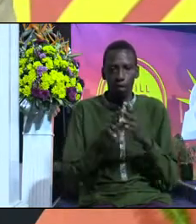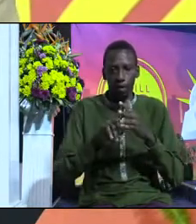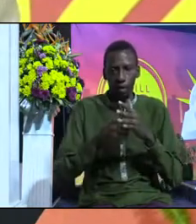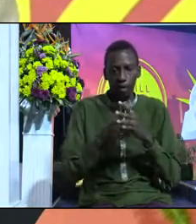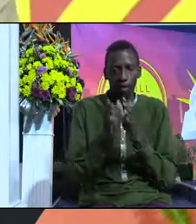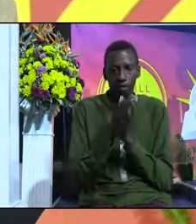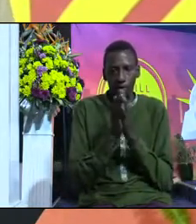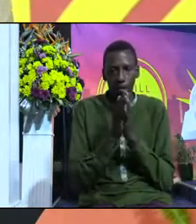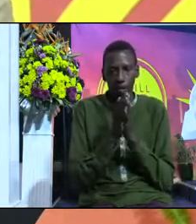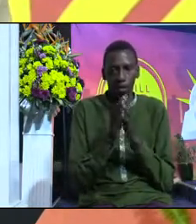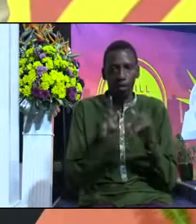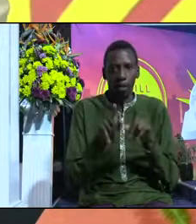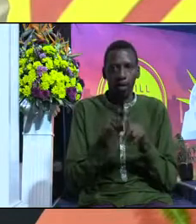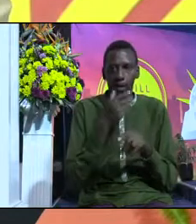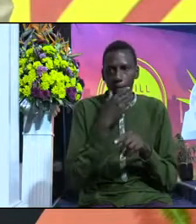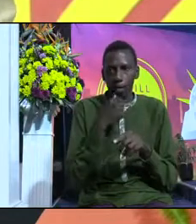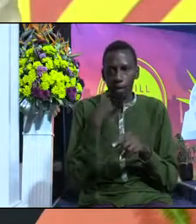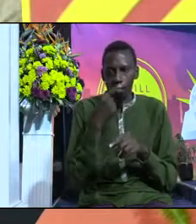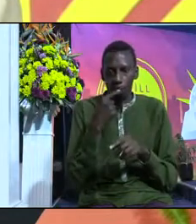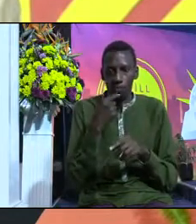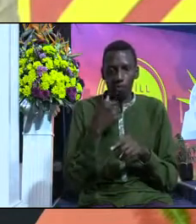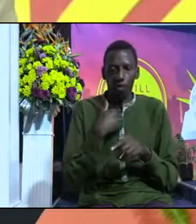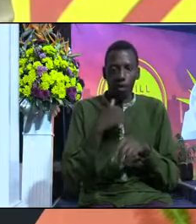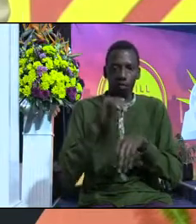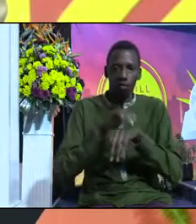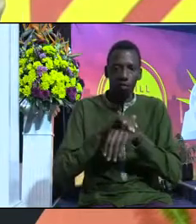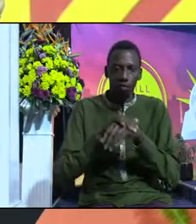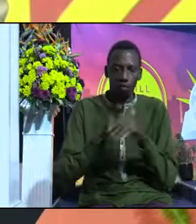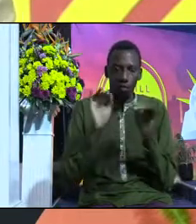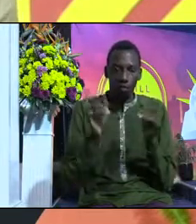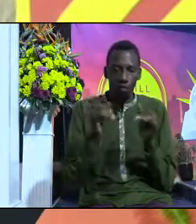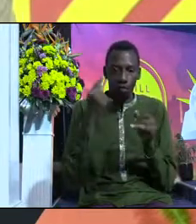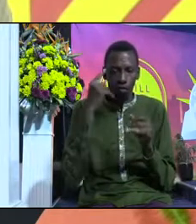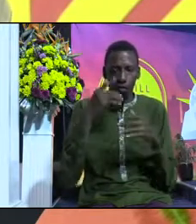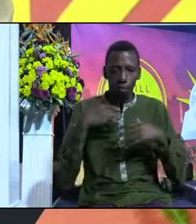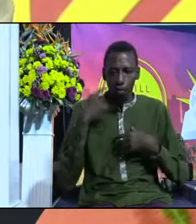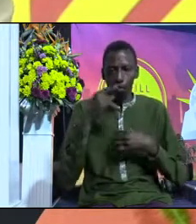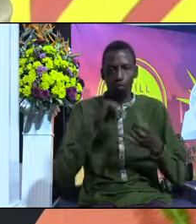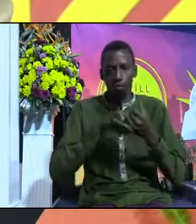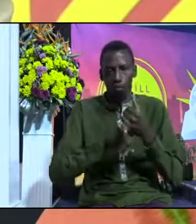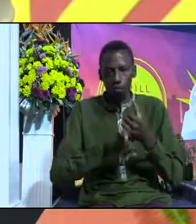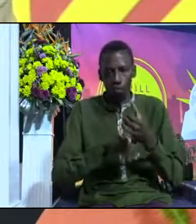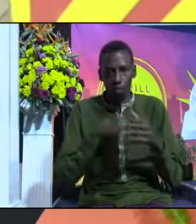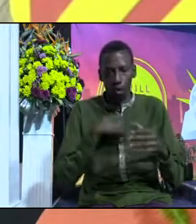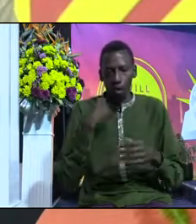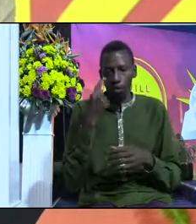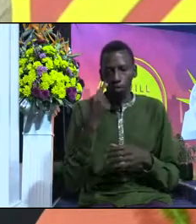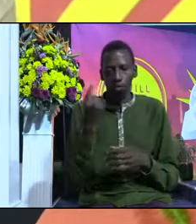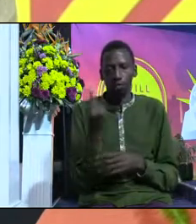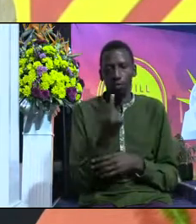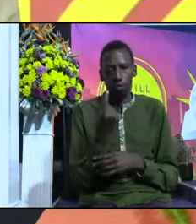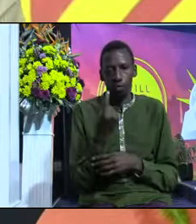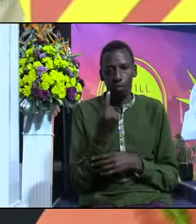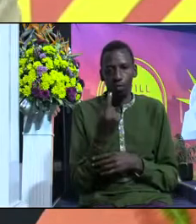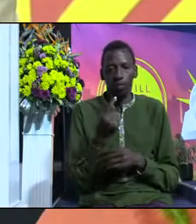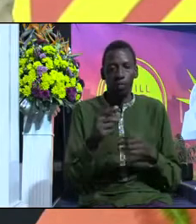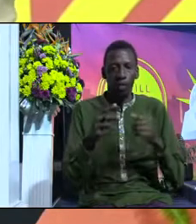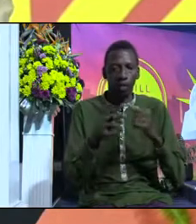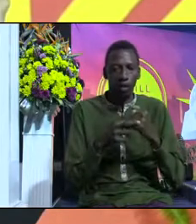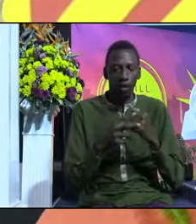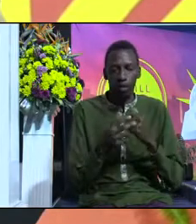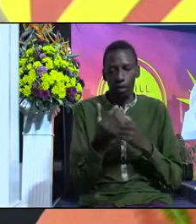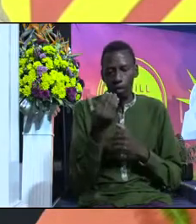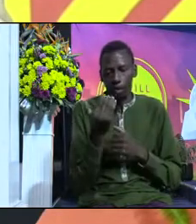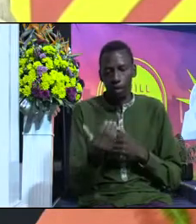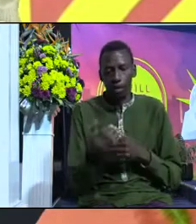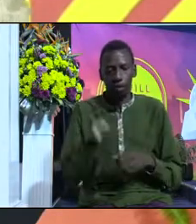who models good news for marriage folks and single folks. Several young ladies that I